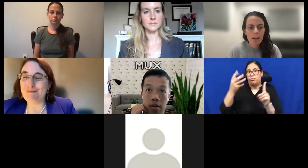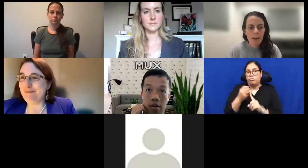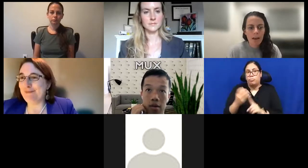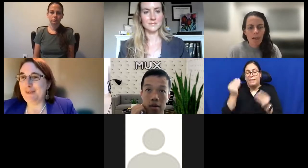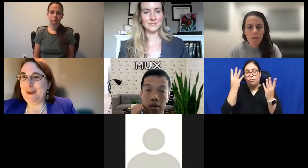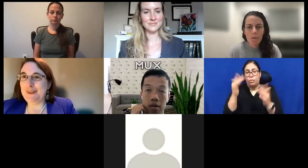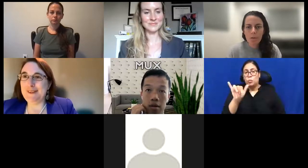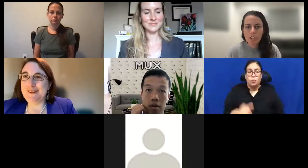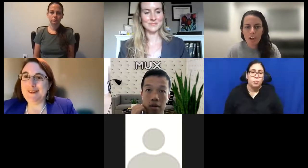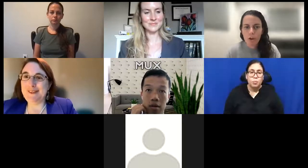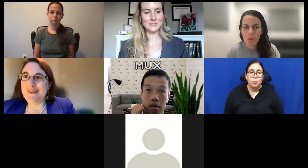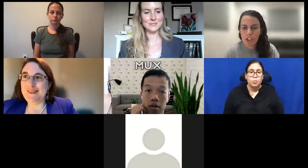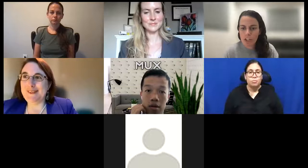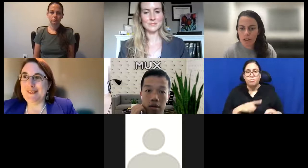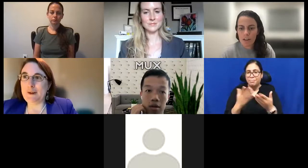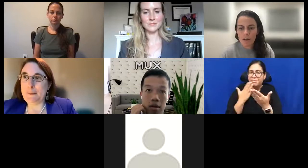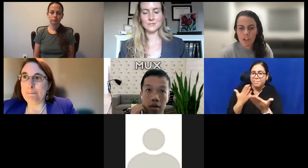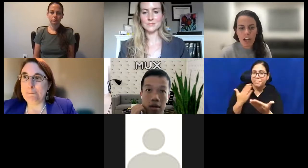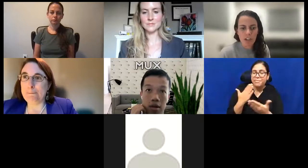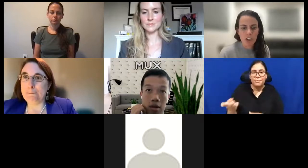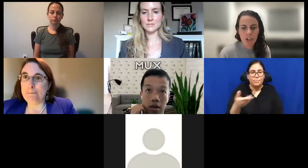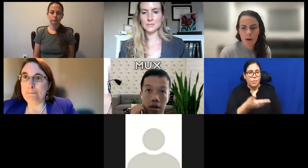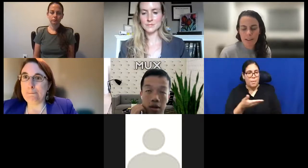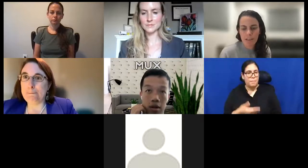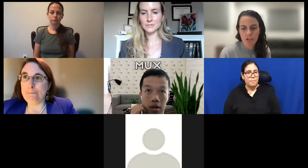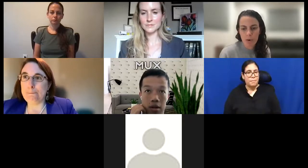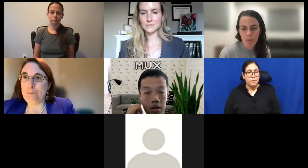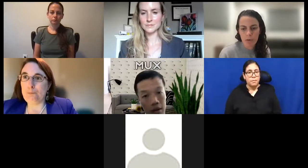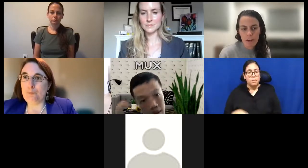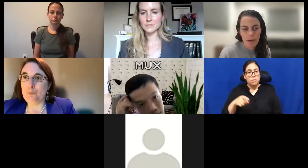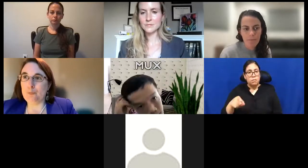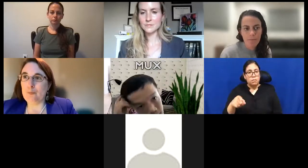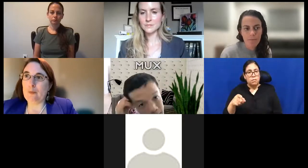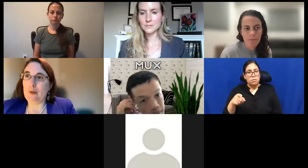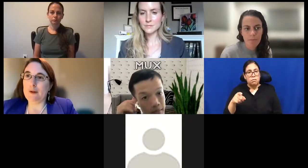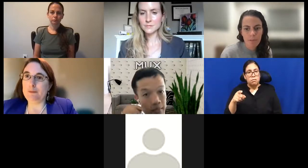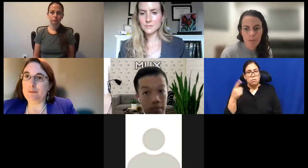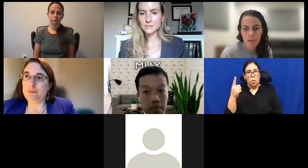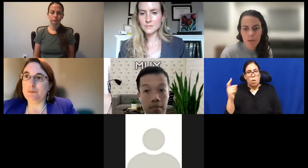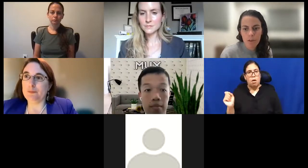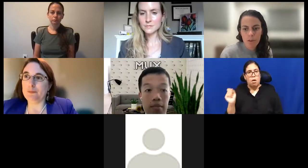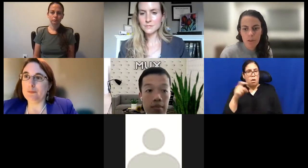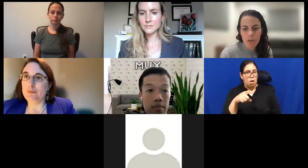welcome. We just got a question in the chat. John, do you want to ask this or do you want me to read it?